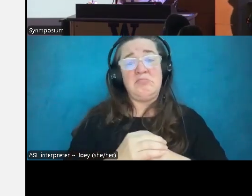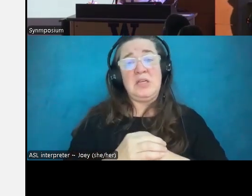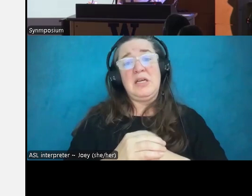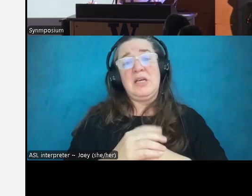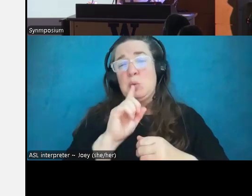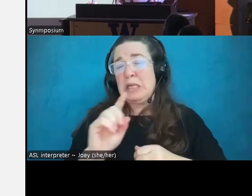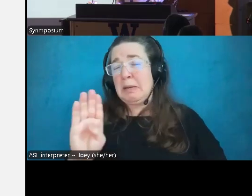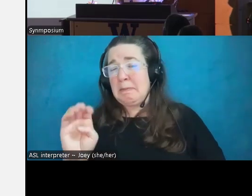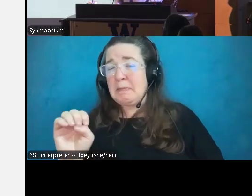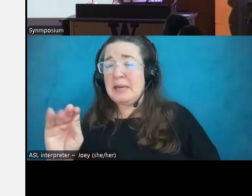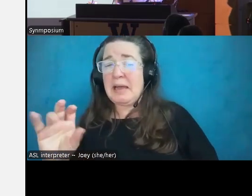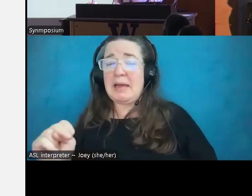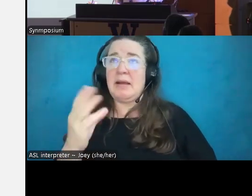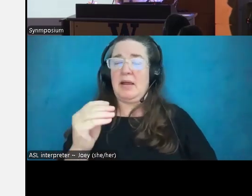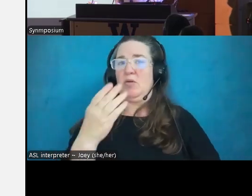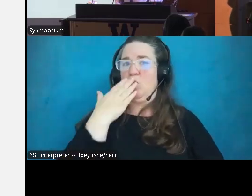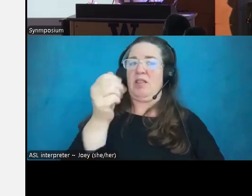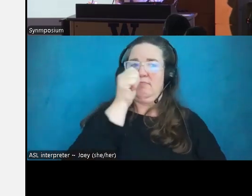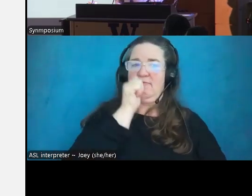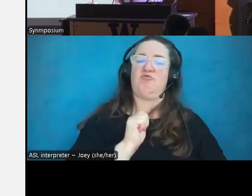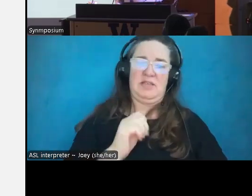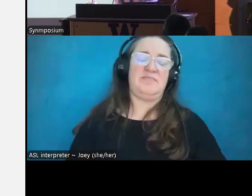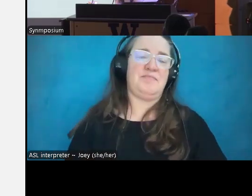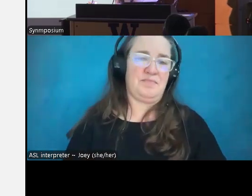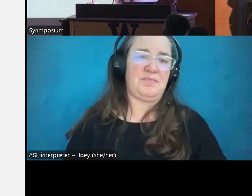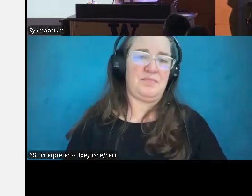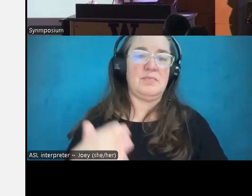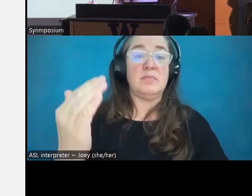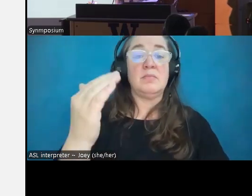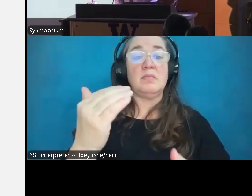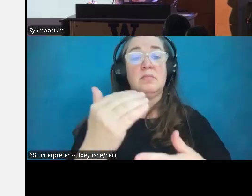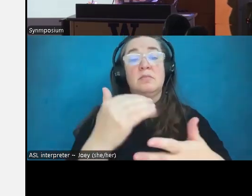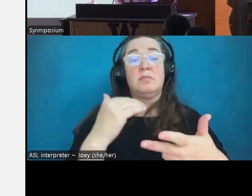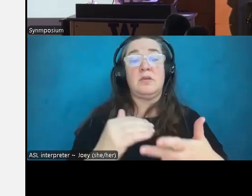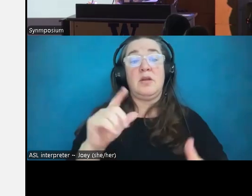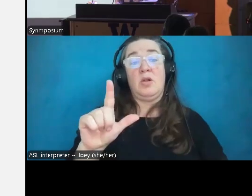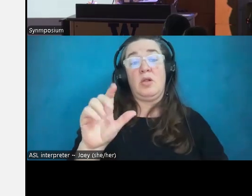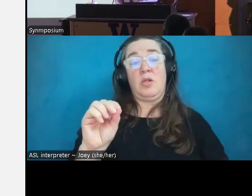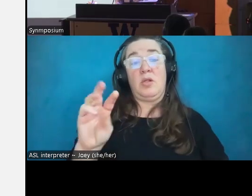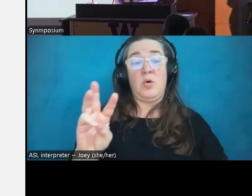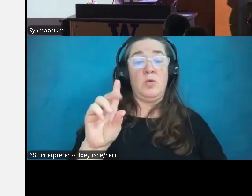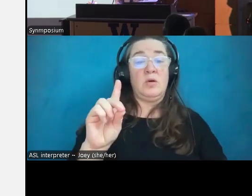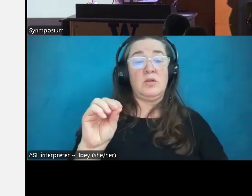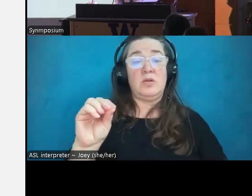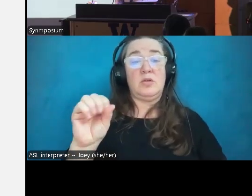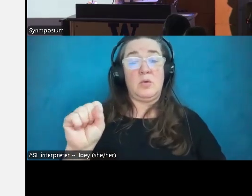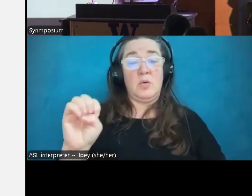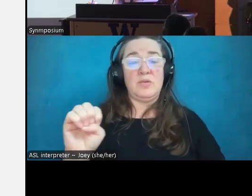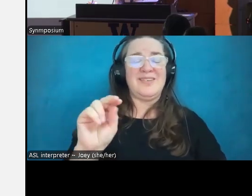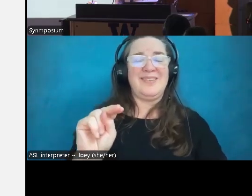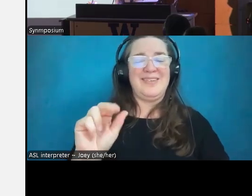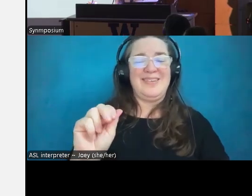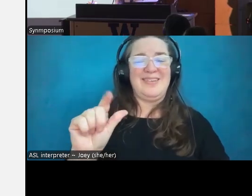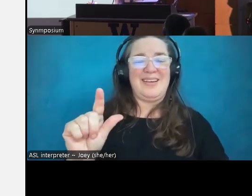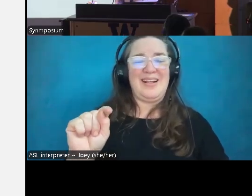Low-dose naltrexone, much talked about in the forums and surveys. What is it? What is that exactly? You